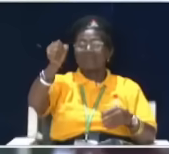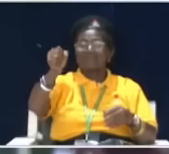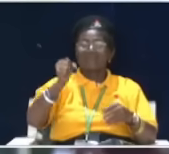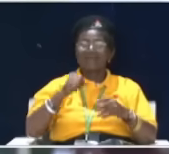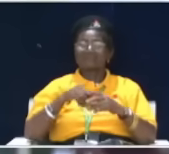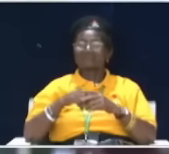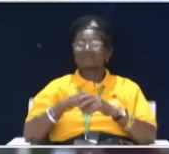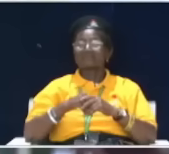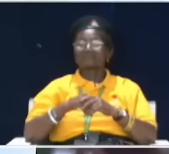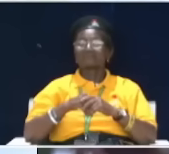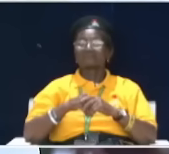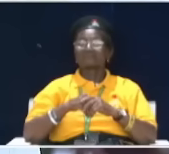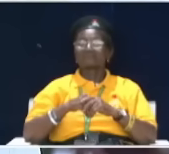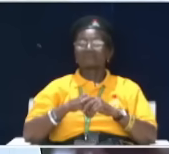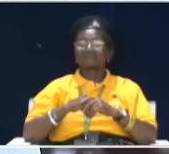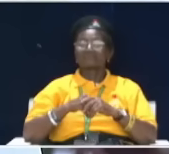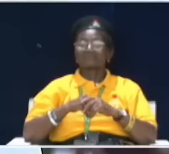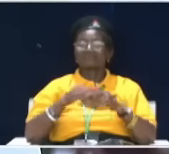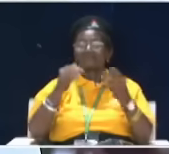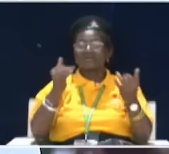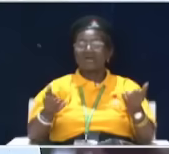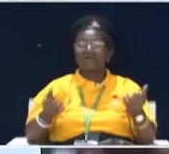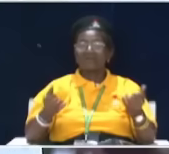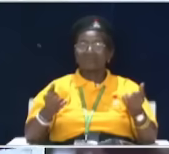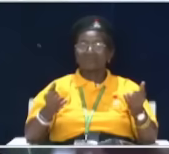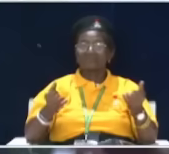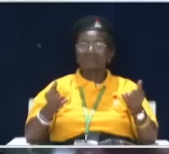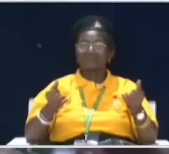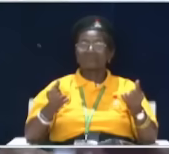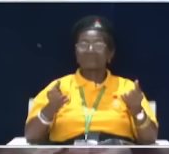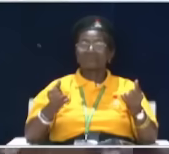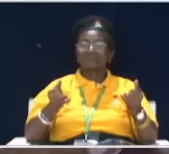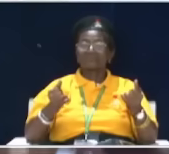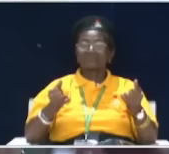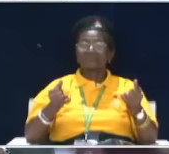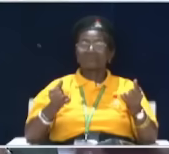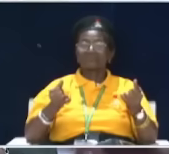matters. Now, listen.